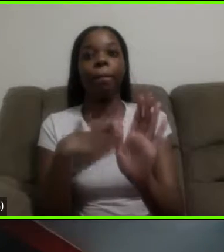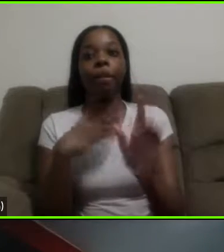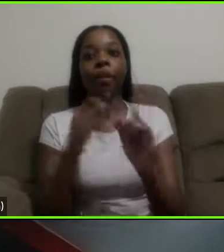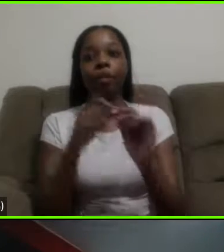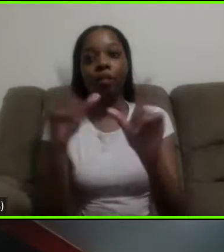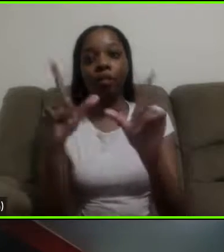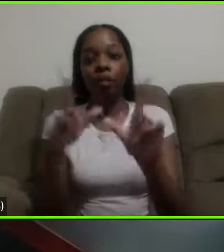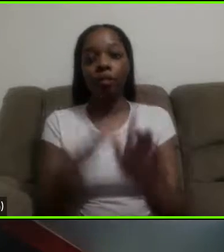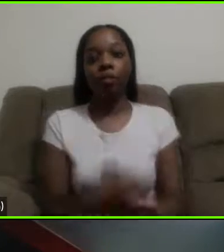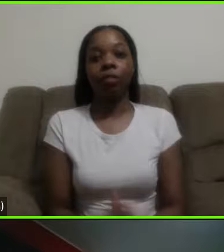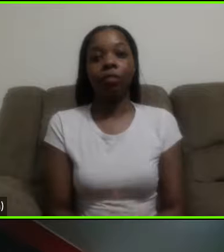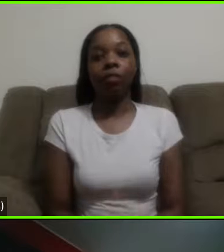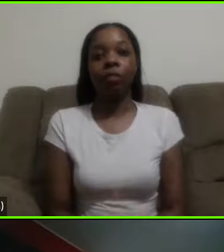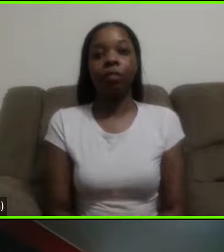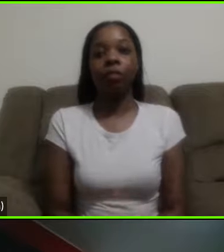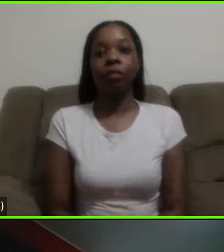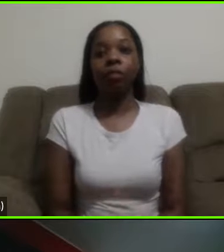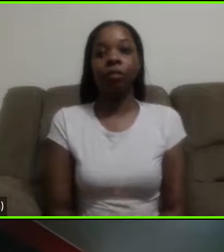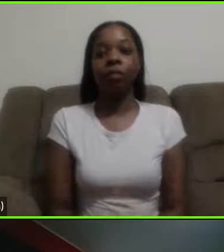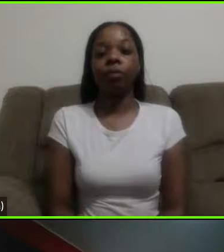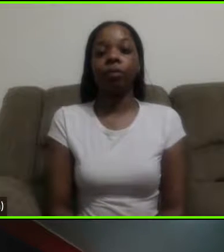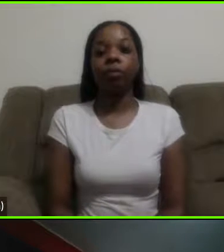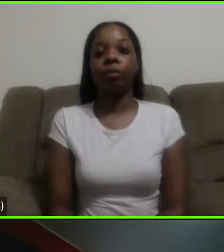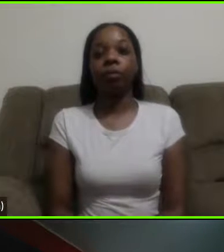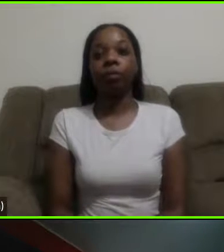Should be good.